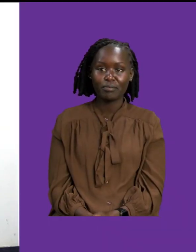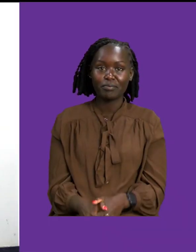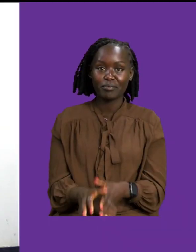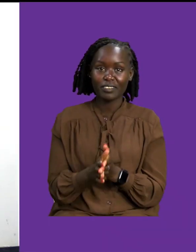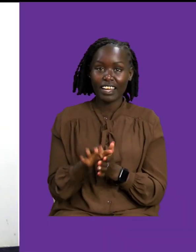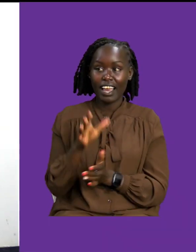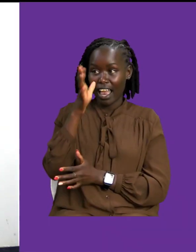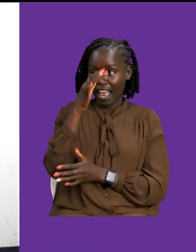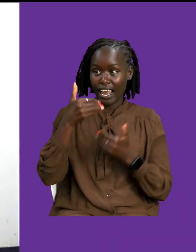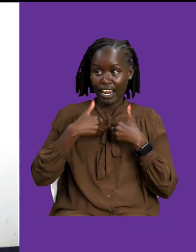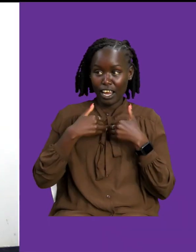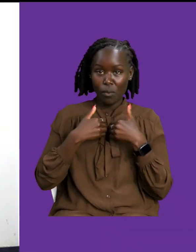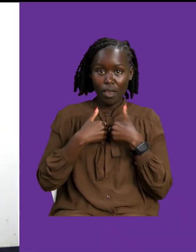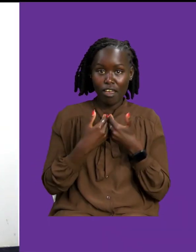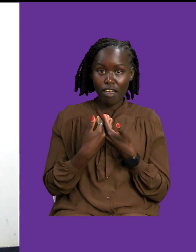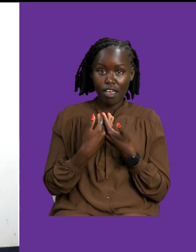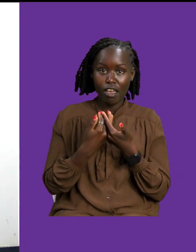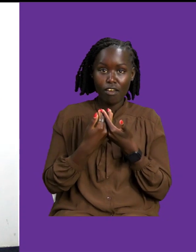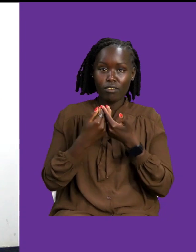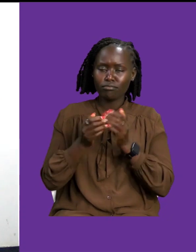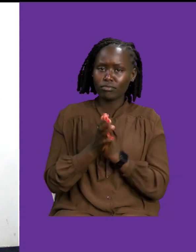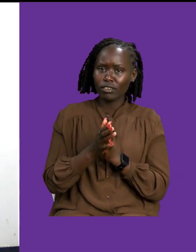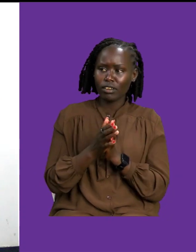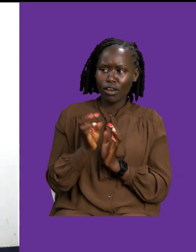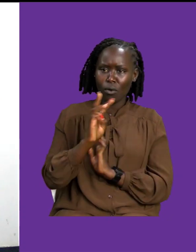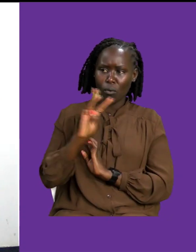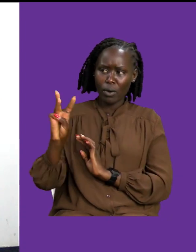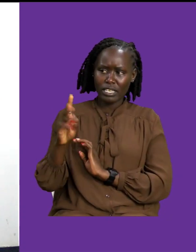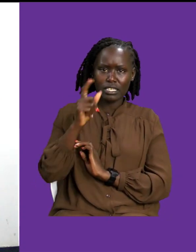I lied to them that we have a penthouse in West End Towers.